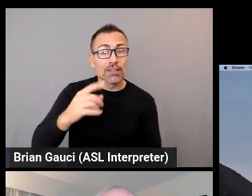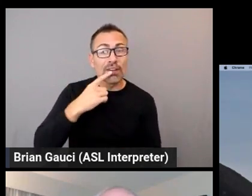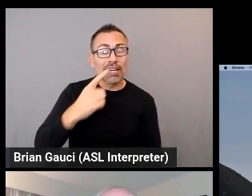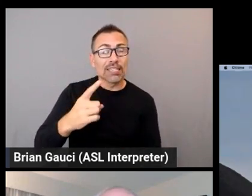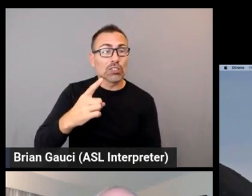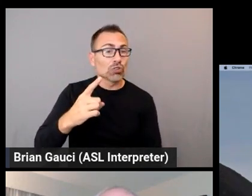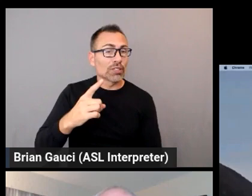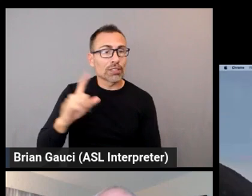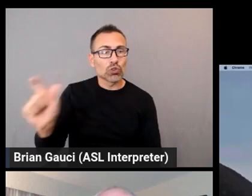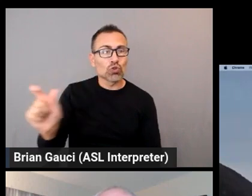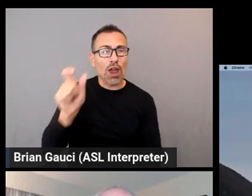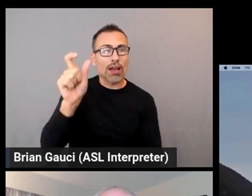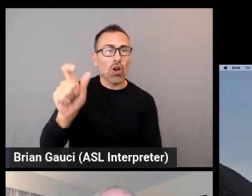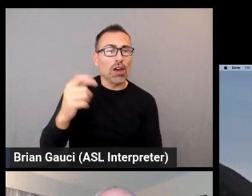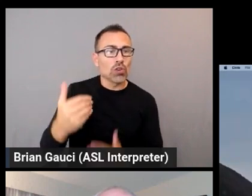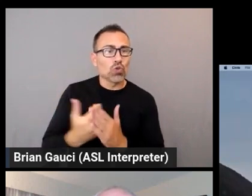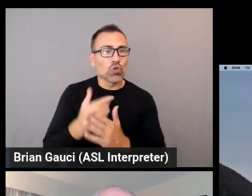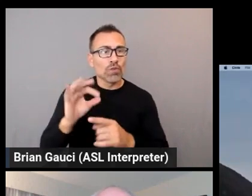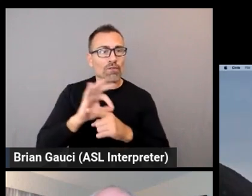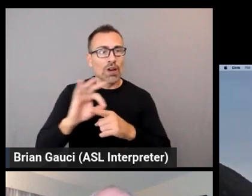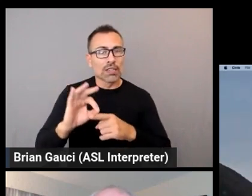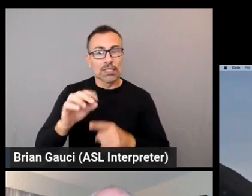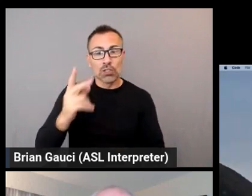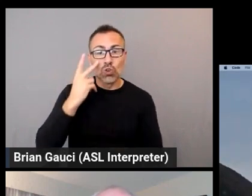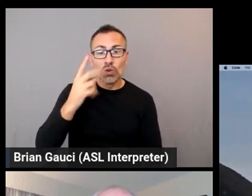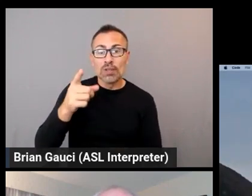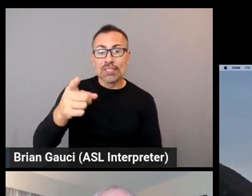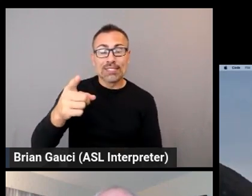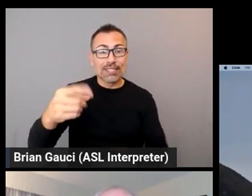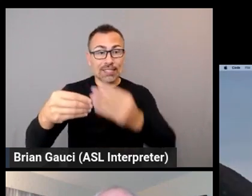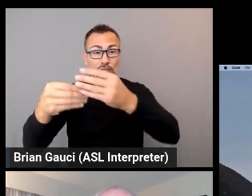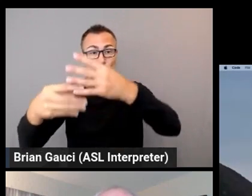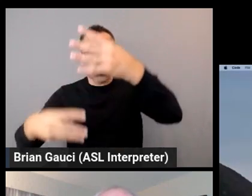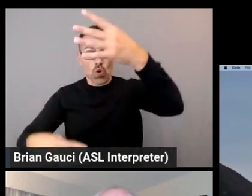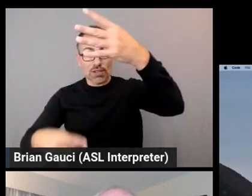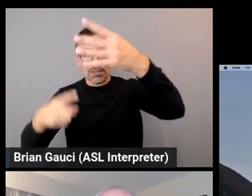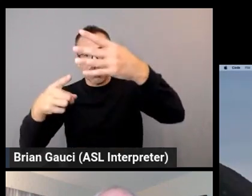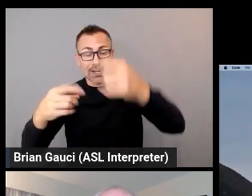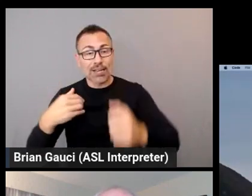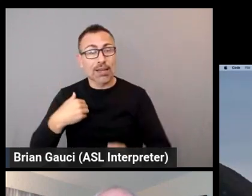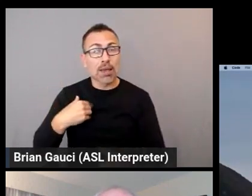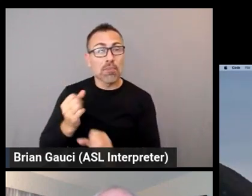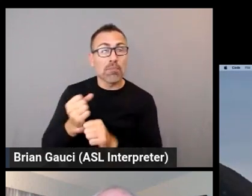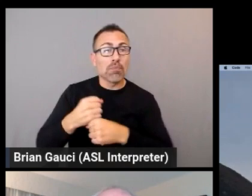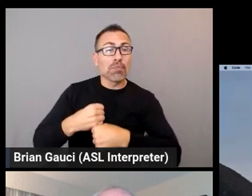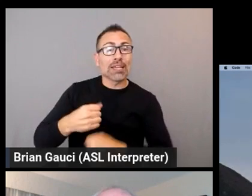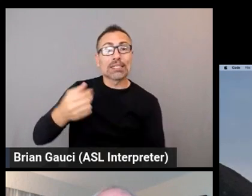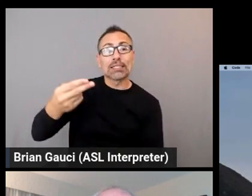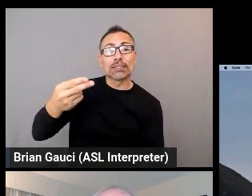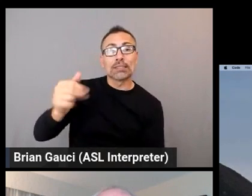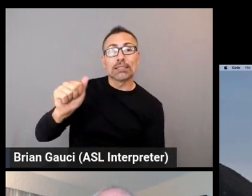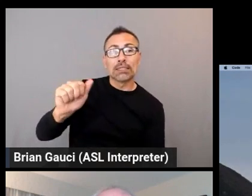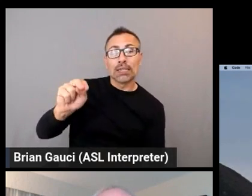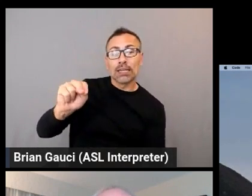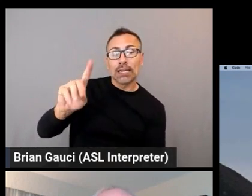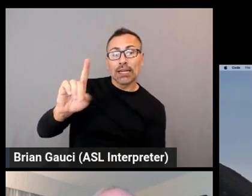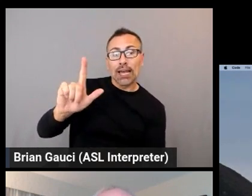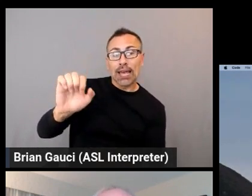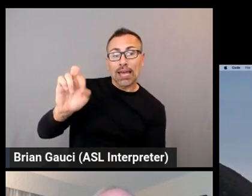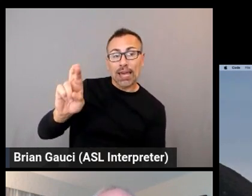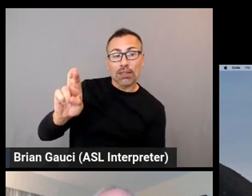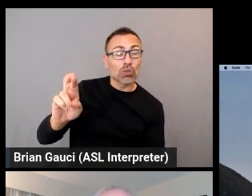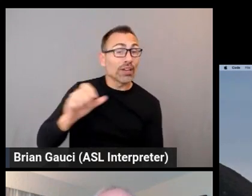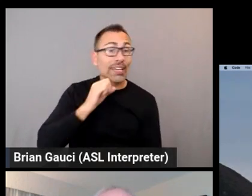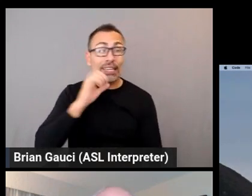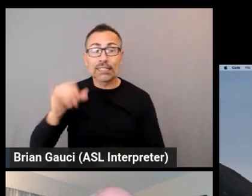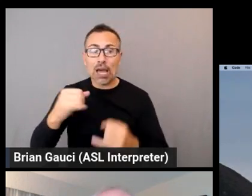function, you'll see that this source directory populates a handler. This is not wiring up the code for you. It's just giving